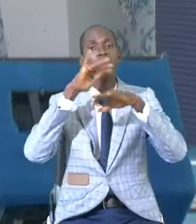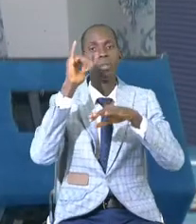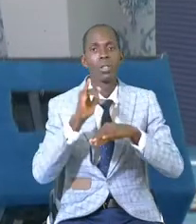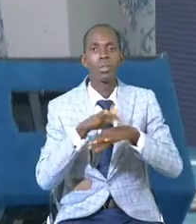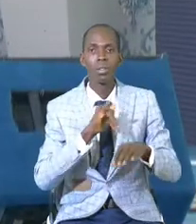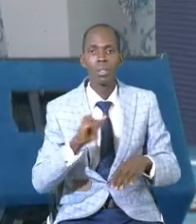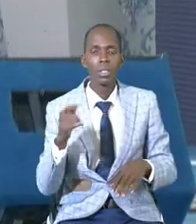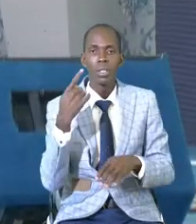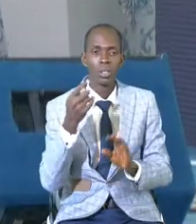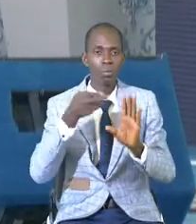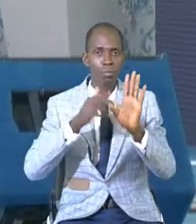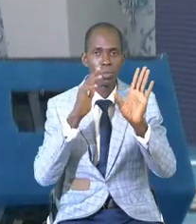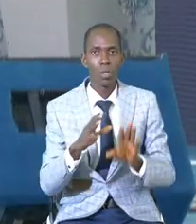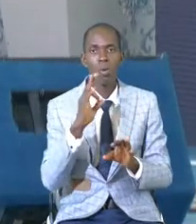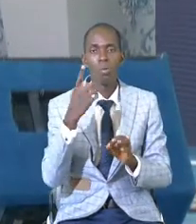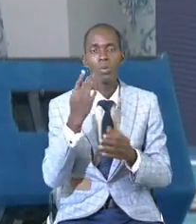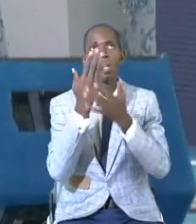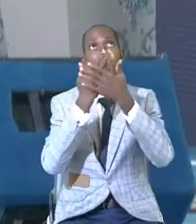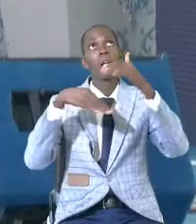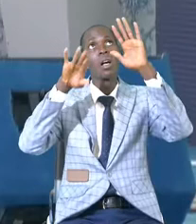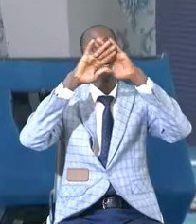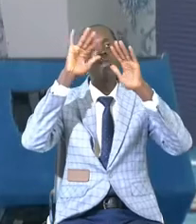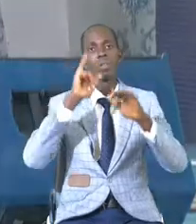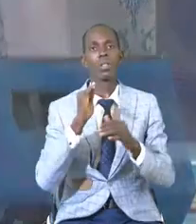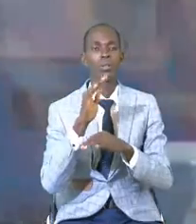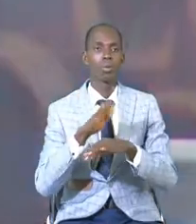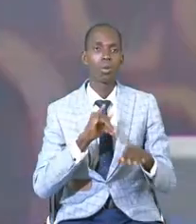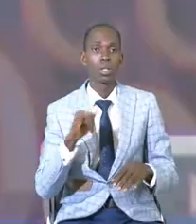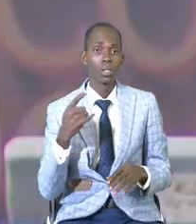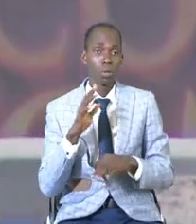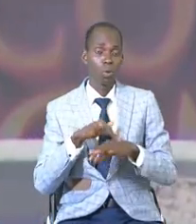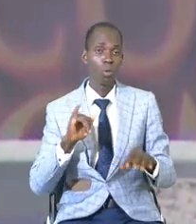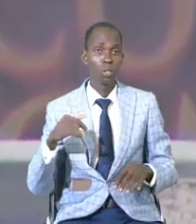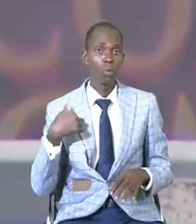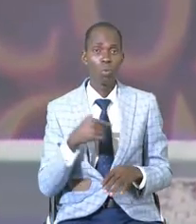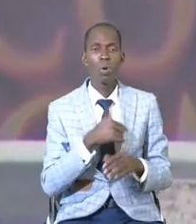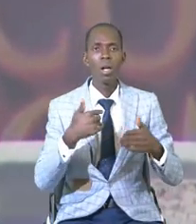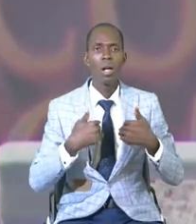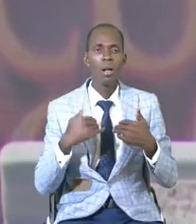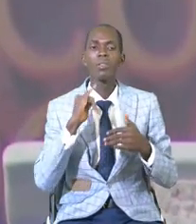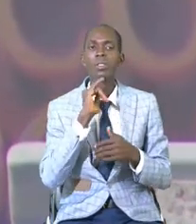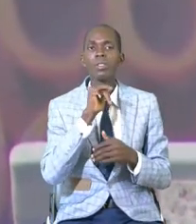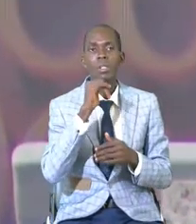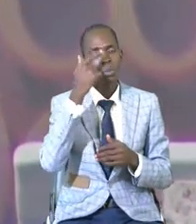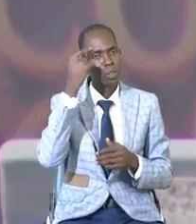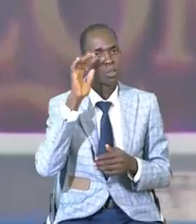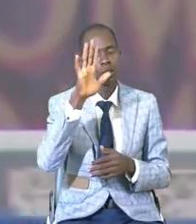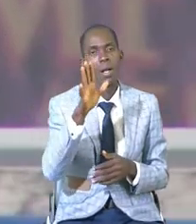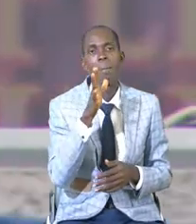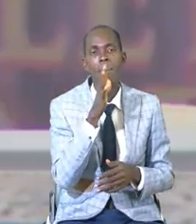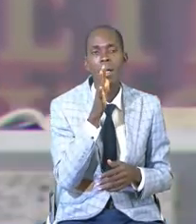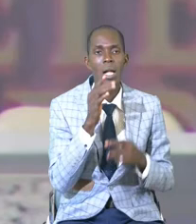partakers of the heavenly calling. The calling we have is not because your mother said,